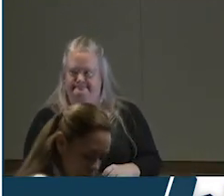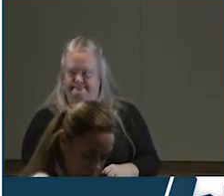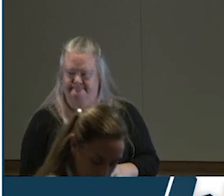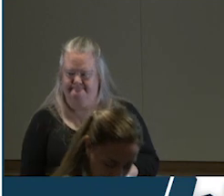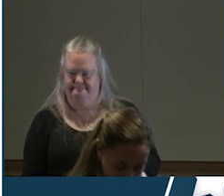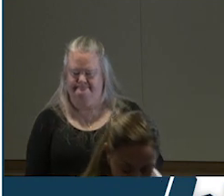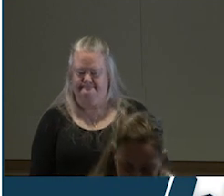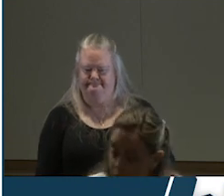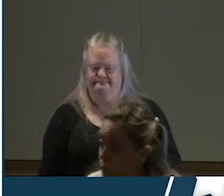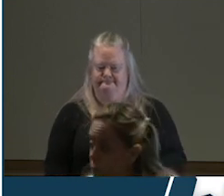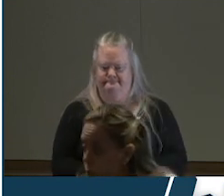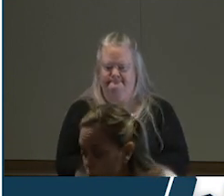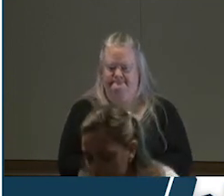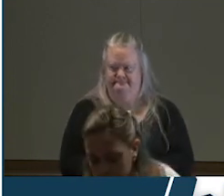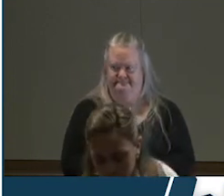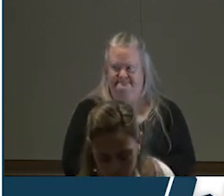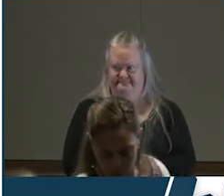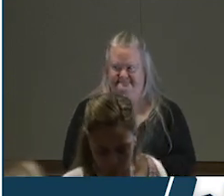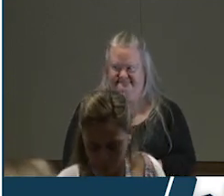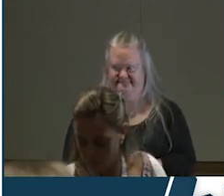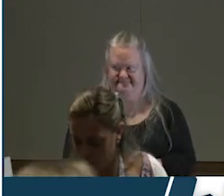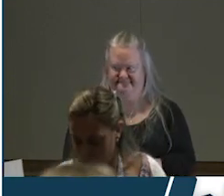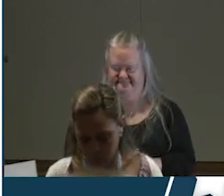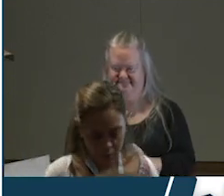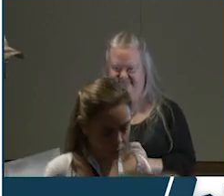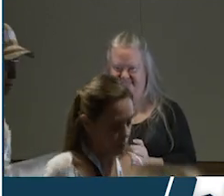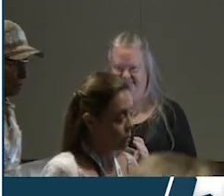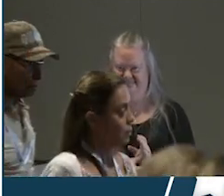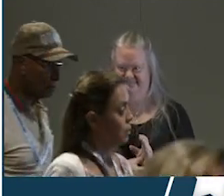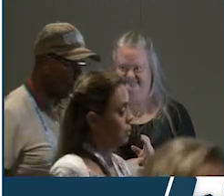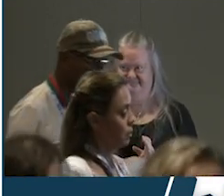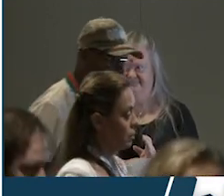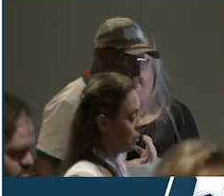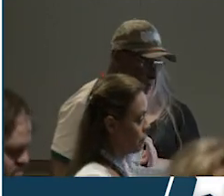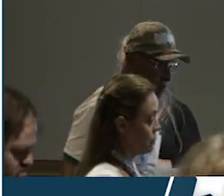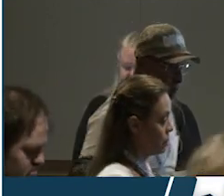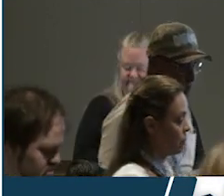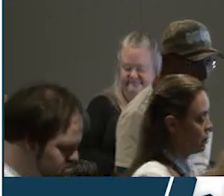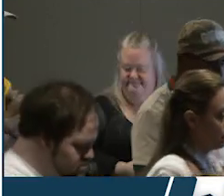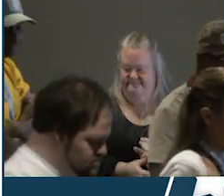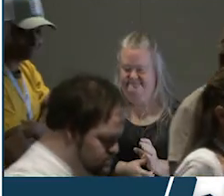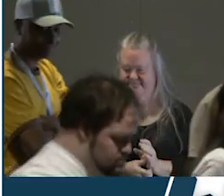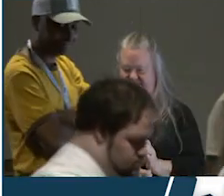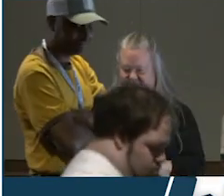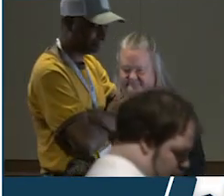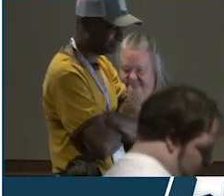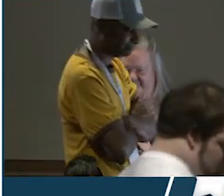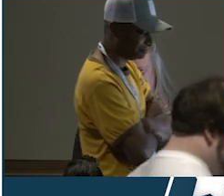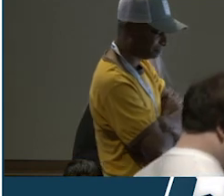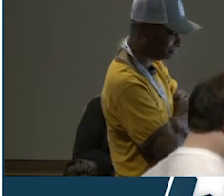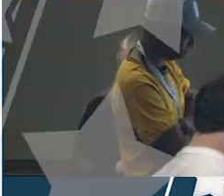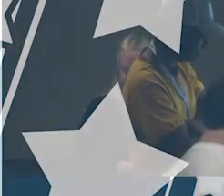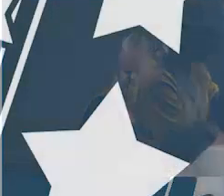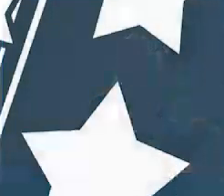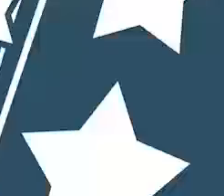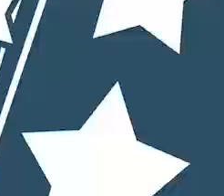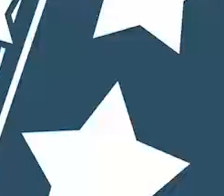said, reach out to anyone that hands in a form to set up a free consultation to answer questions and go a little more personal for you.